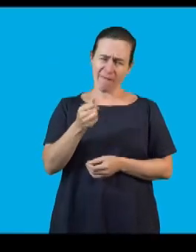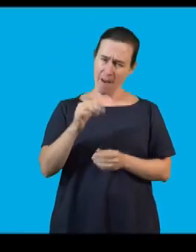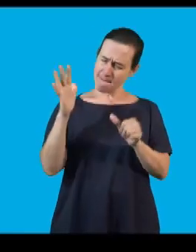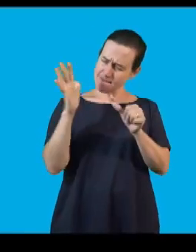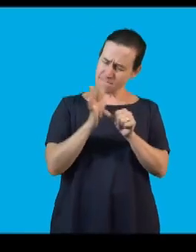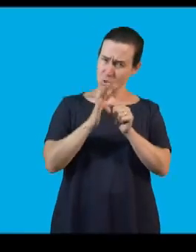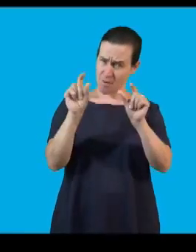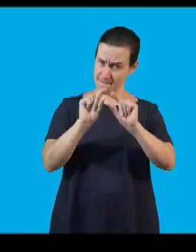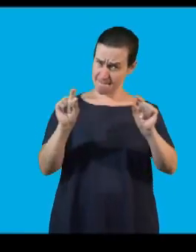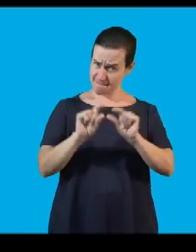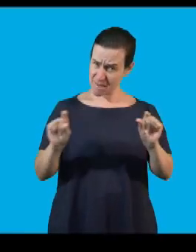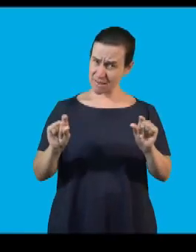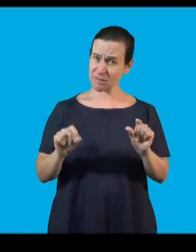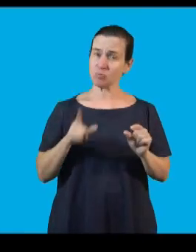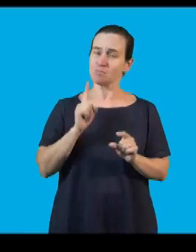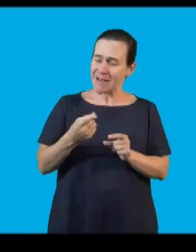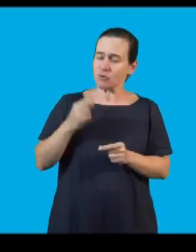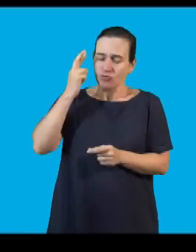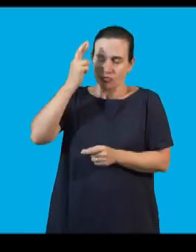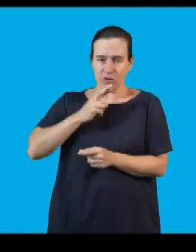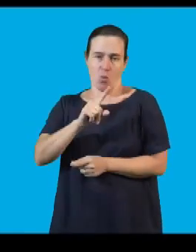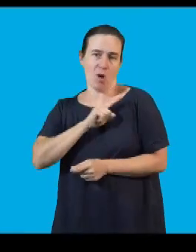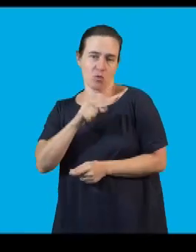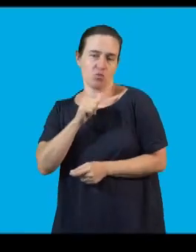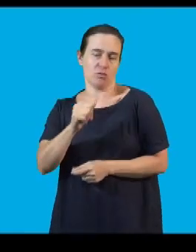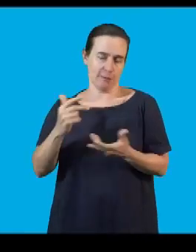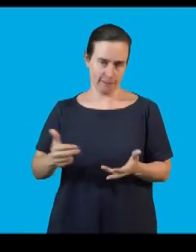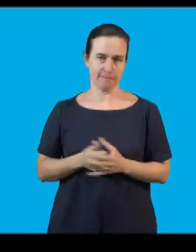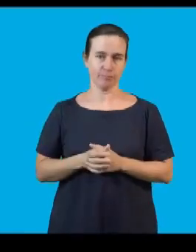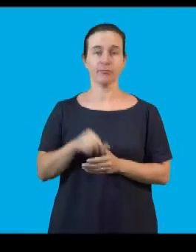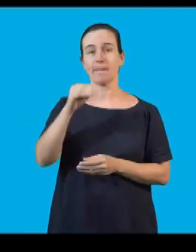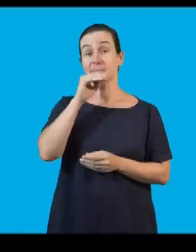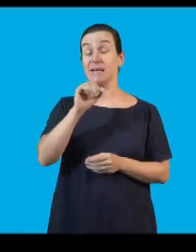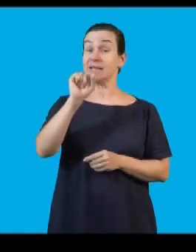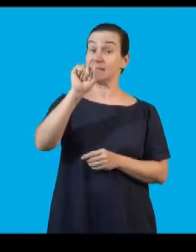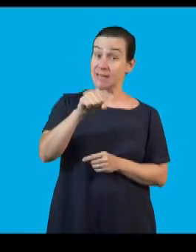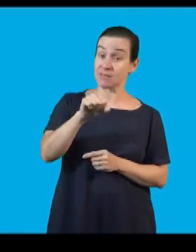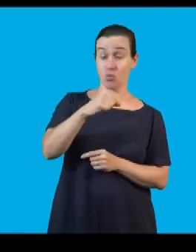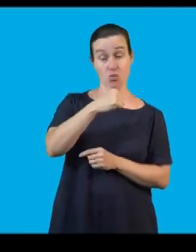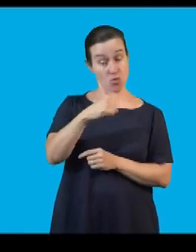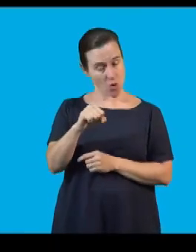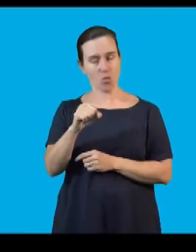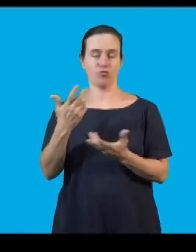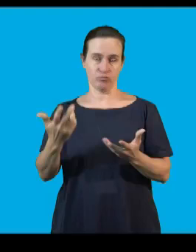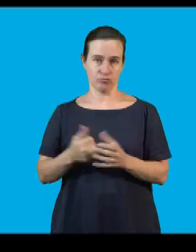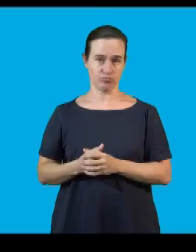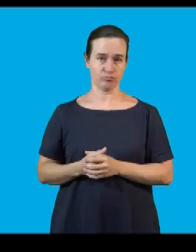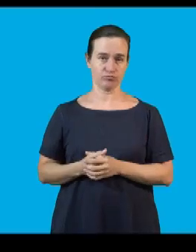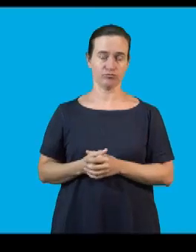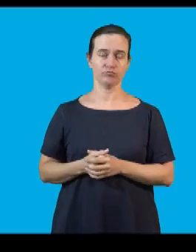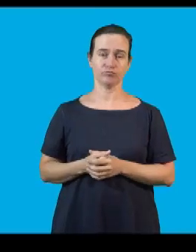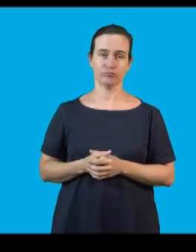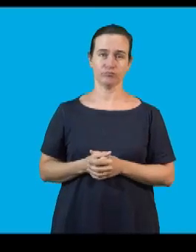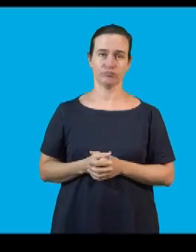an important message to readers? Give a reason for your answer. Now, this is your yes or no response,